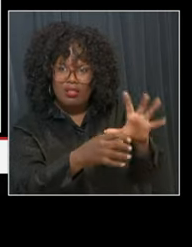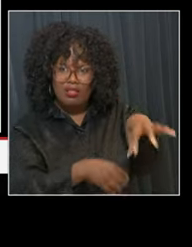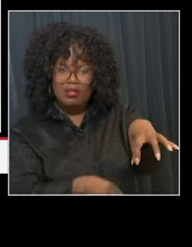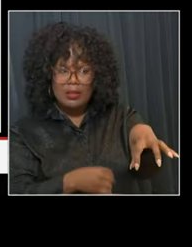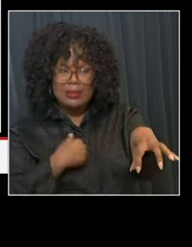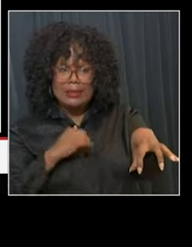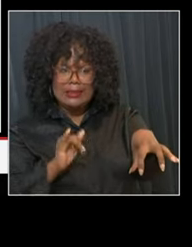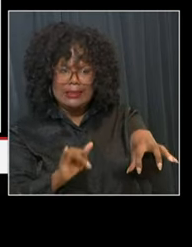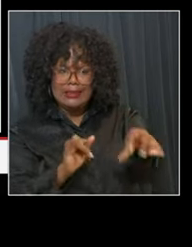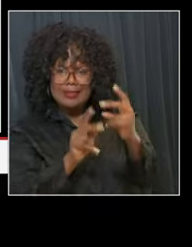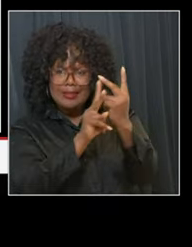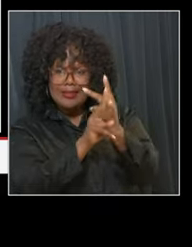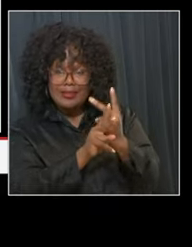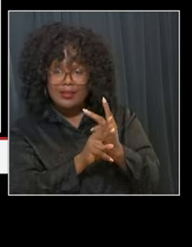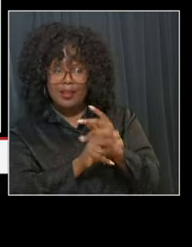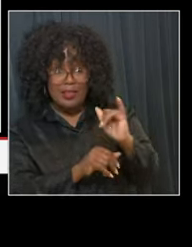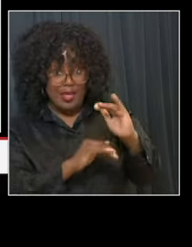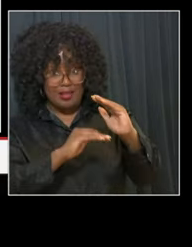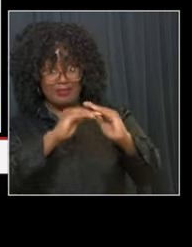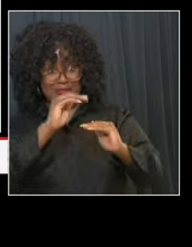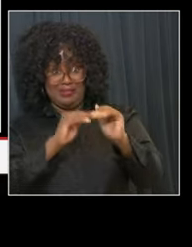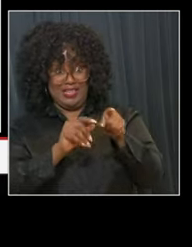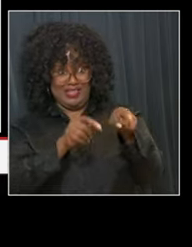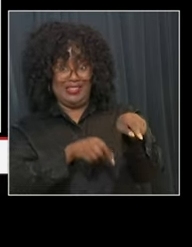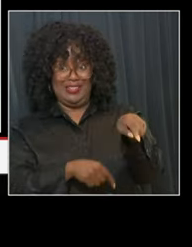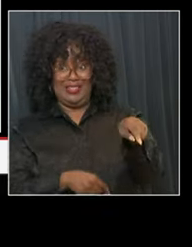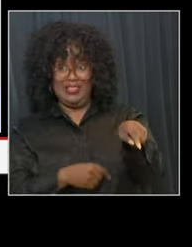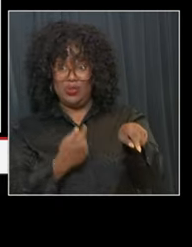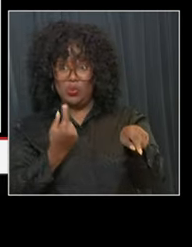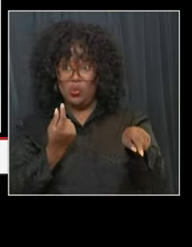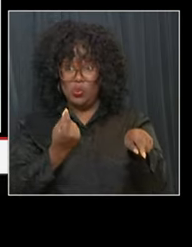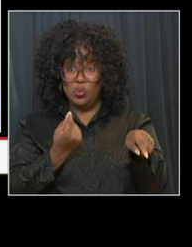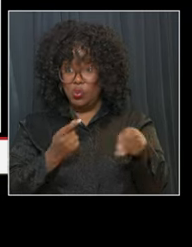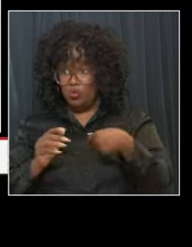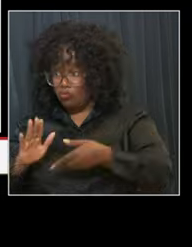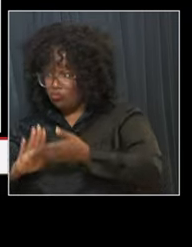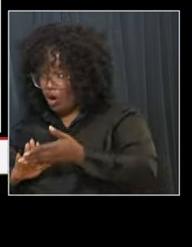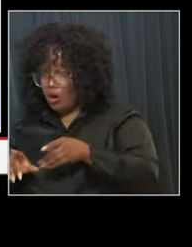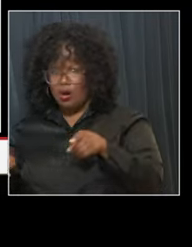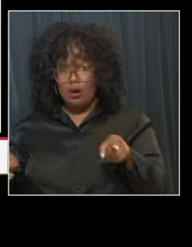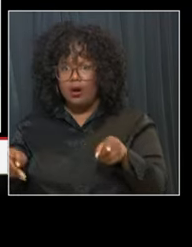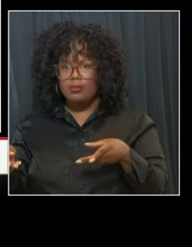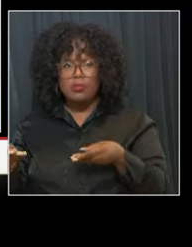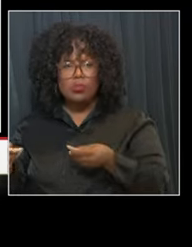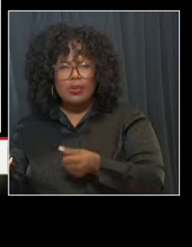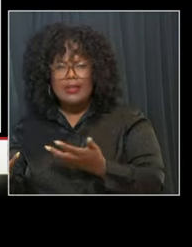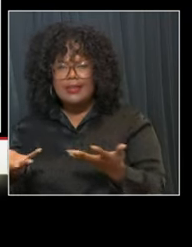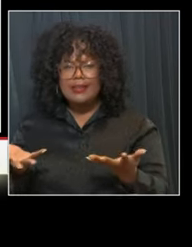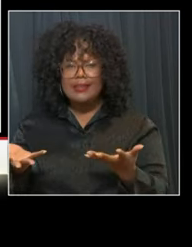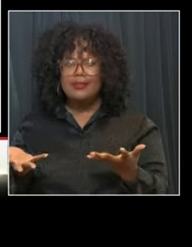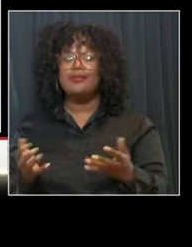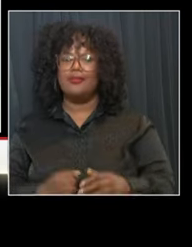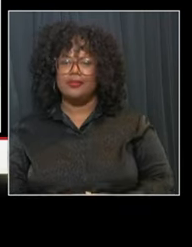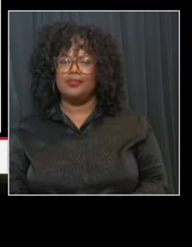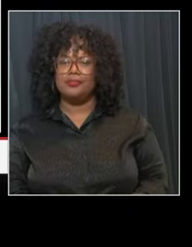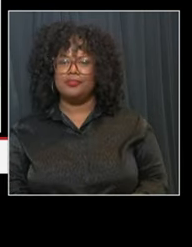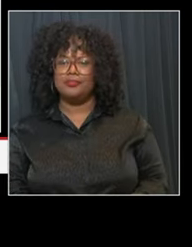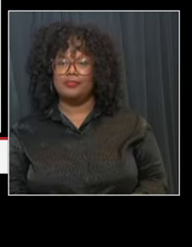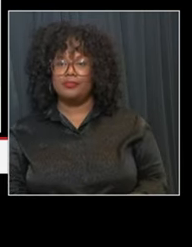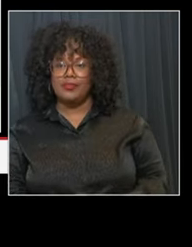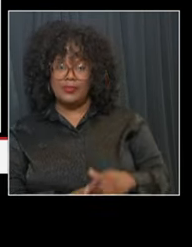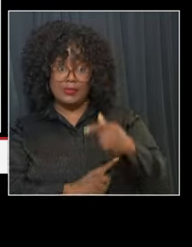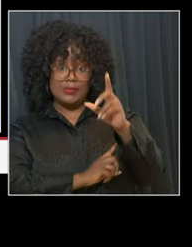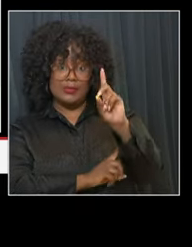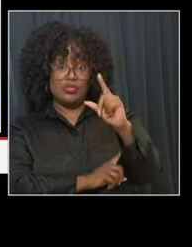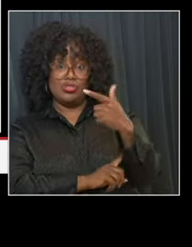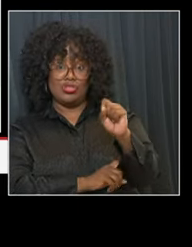services that we don't own, that we didn't build. And so we're looking at a model not dissimilar to how DGS